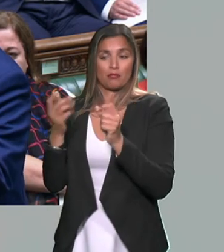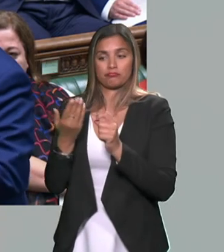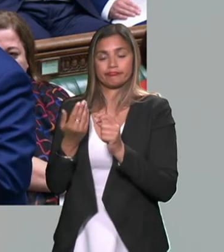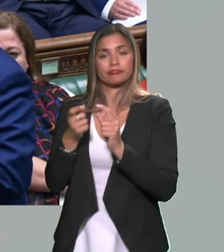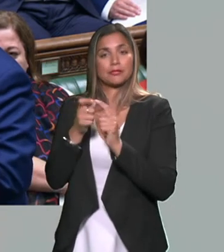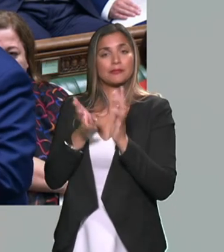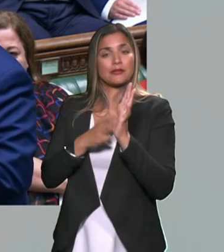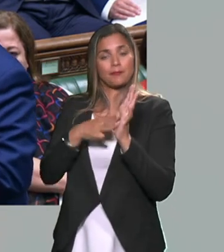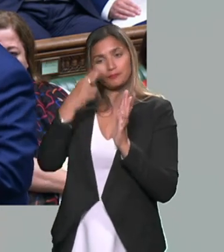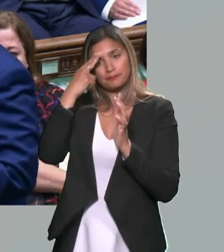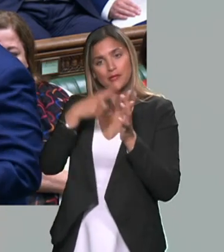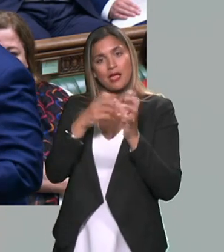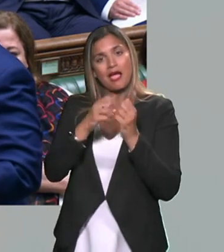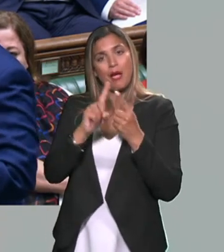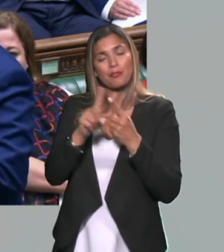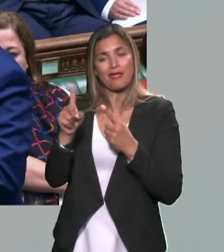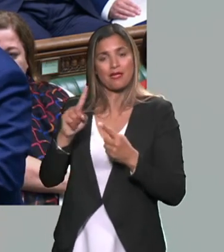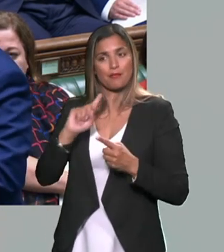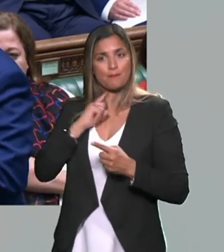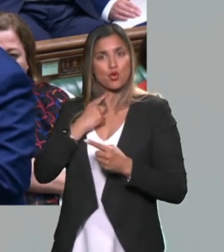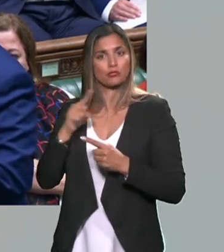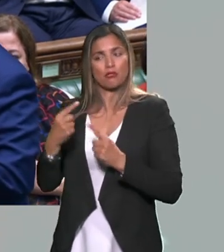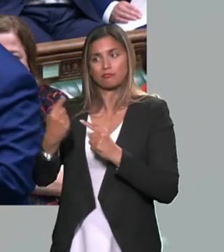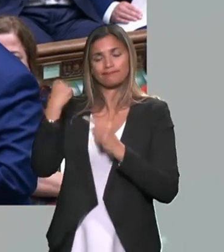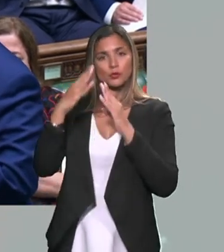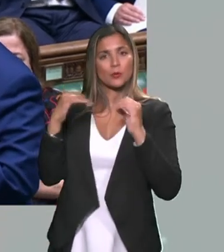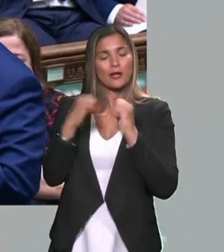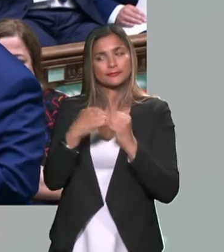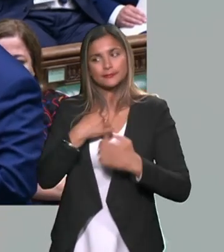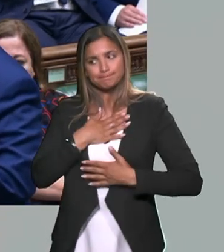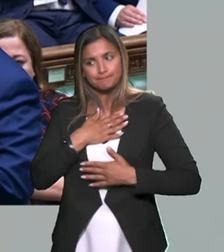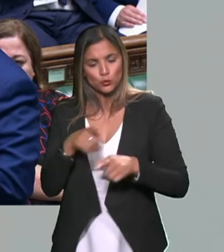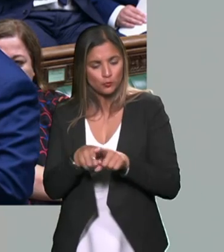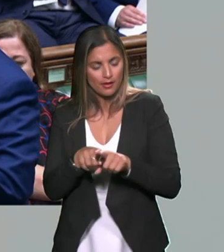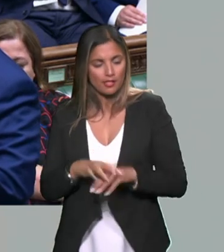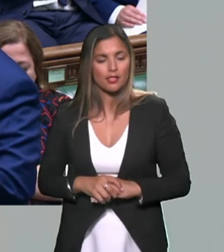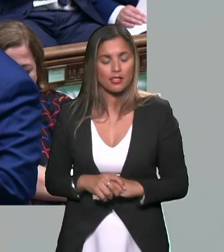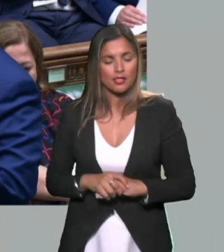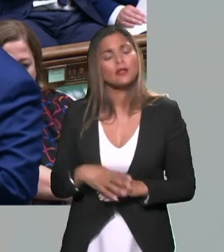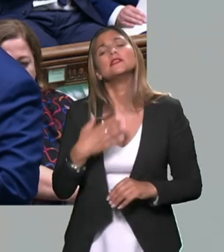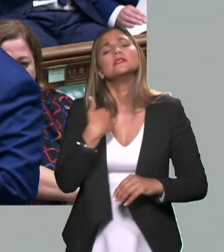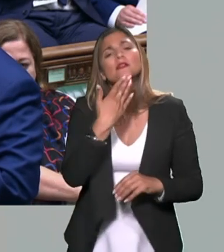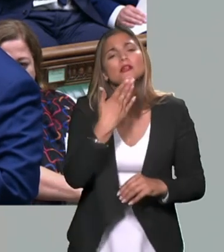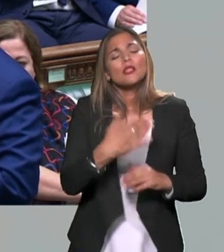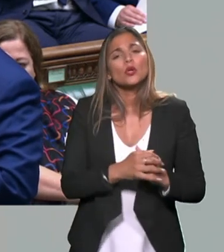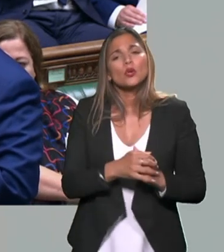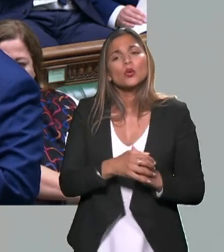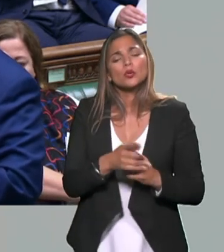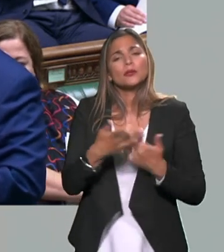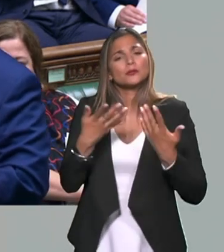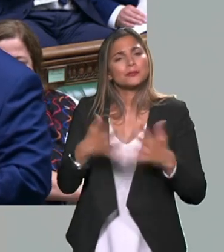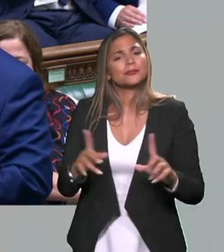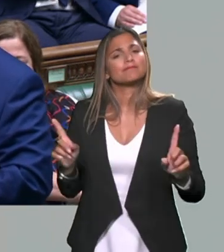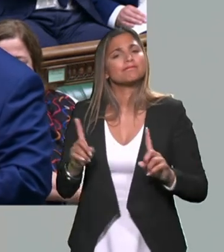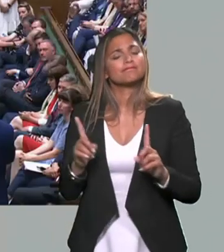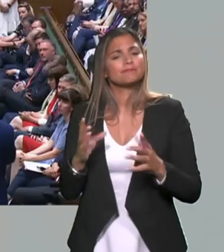event that took place last weekend? Can I also thank you, Mr. Speaker, for hosting last night the charity Remembering Srebrenica? We should all